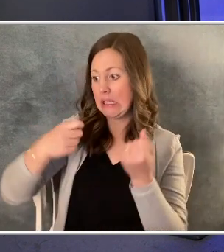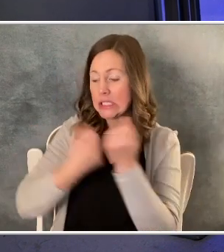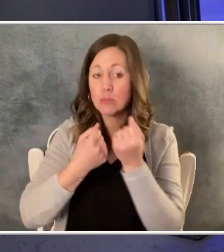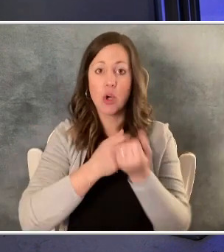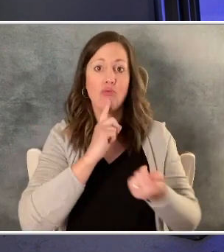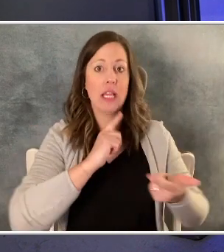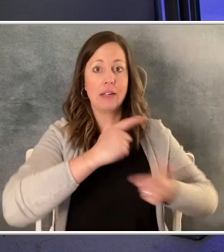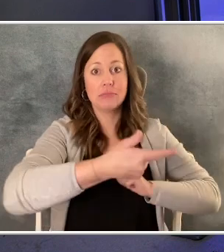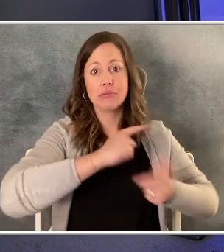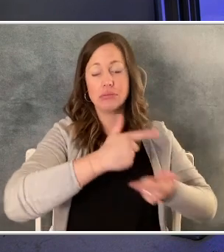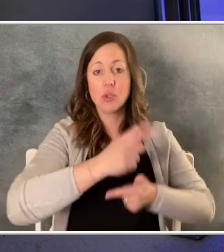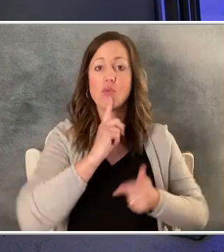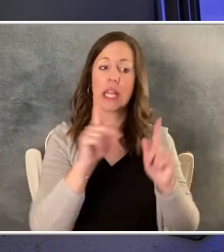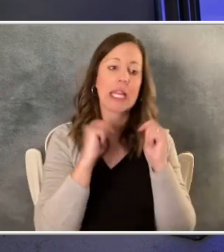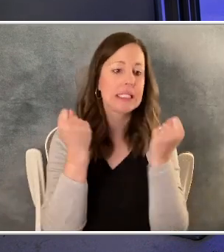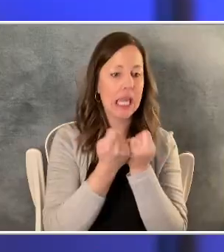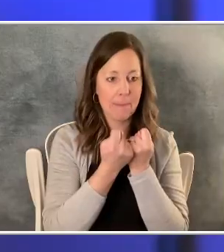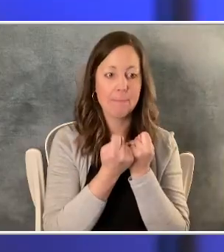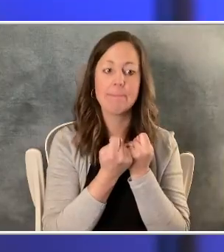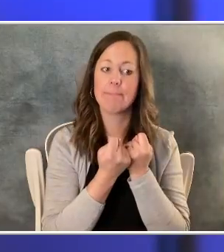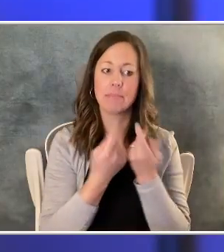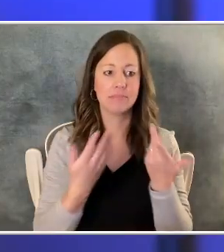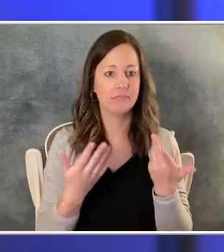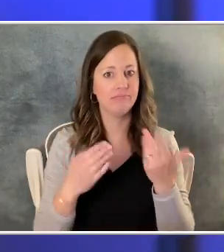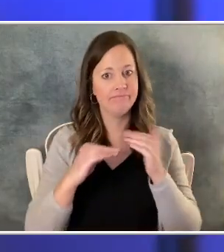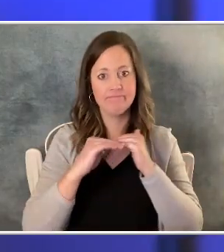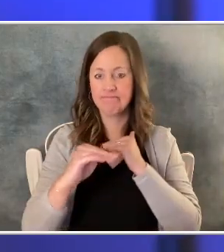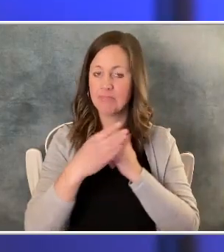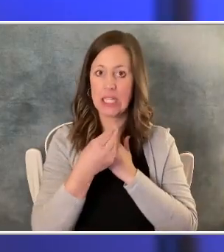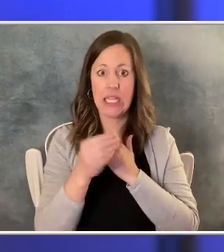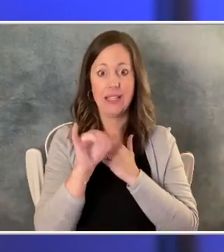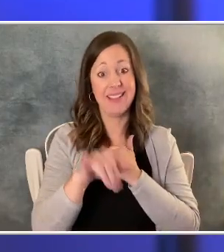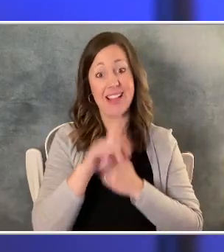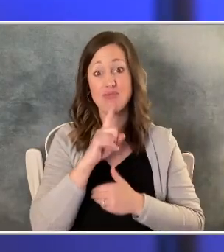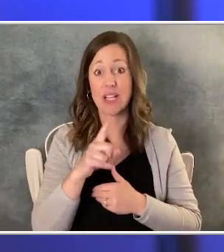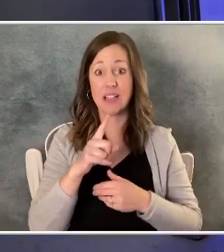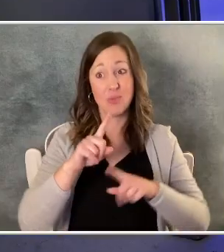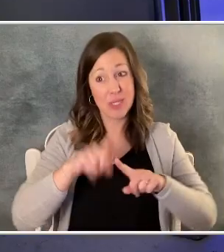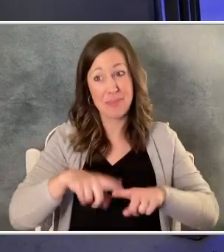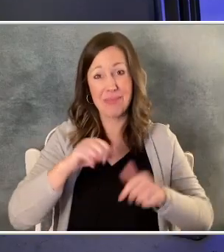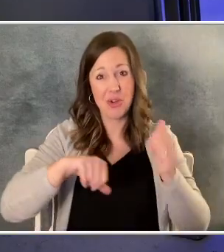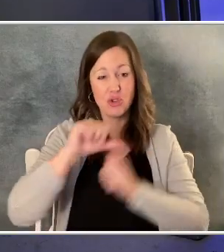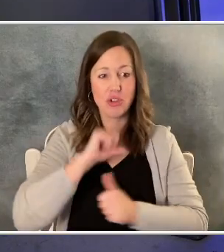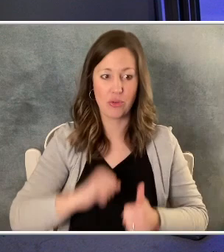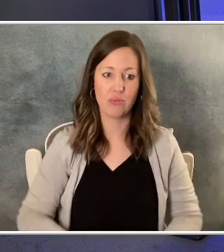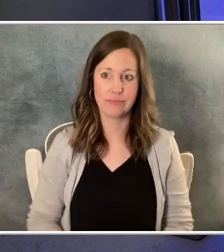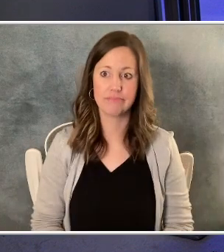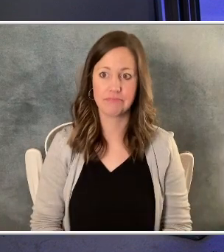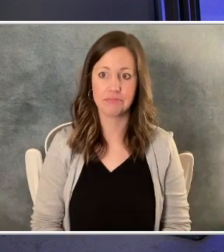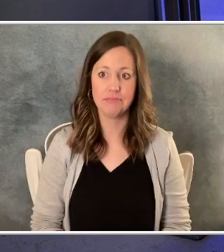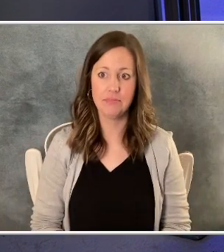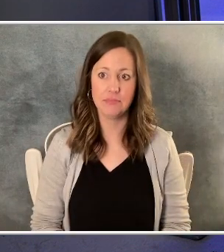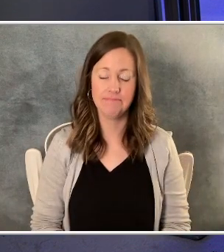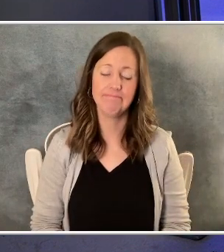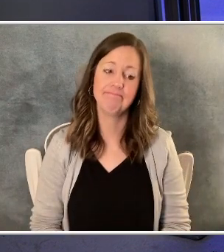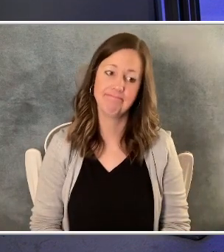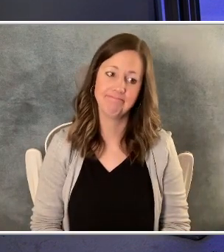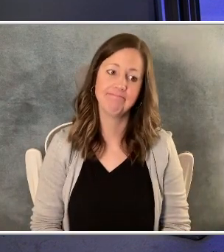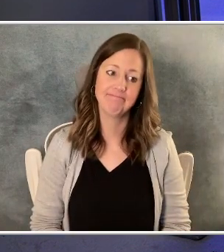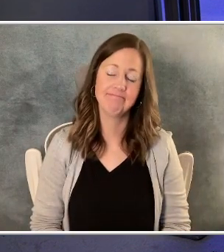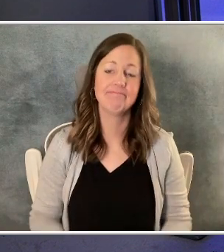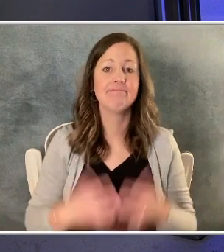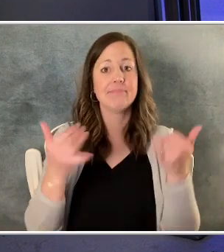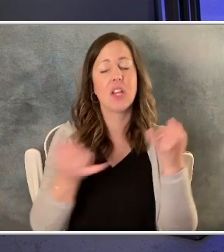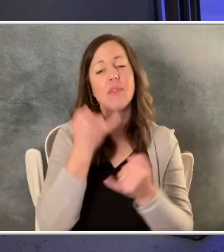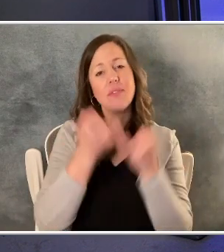team throughout all of this, and we're leaning on each other. Great message. I want to get our takeaways today. Dr. Cunningham,